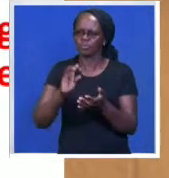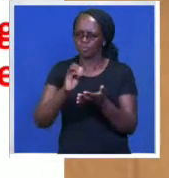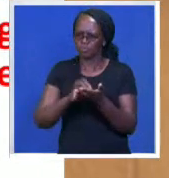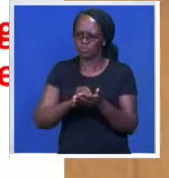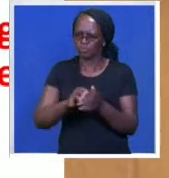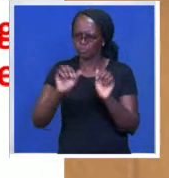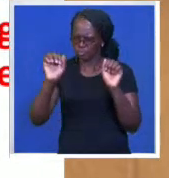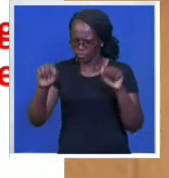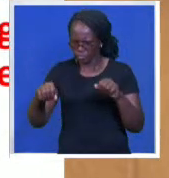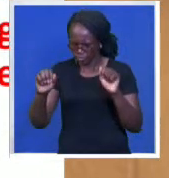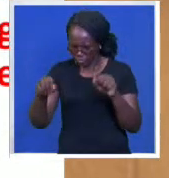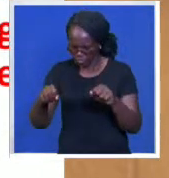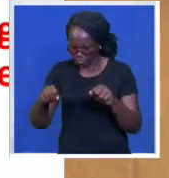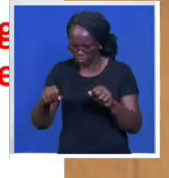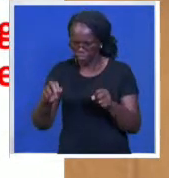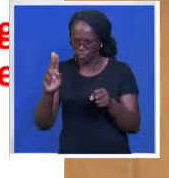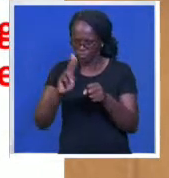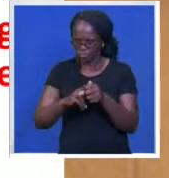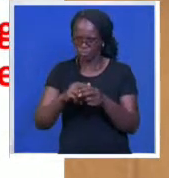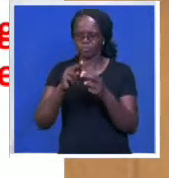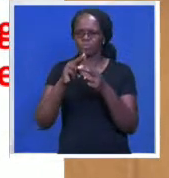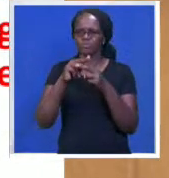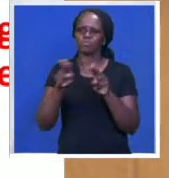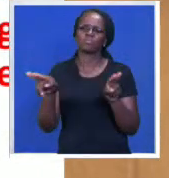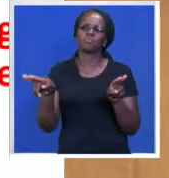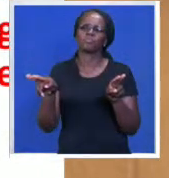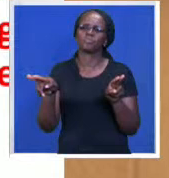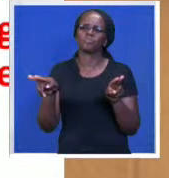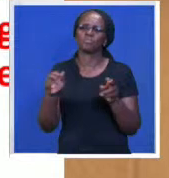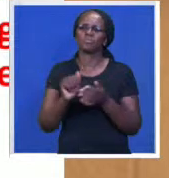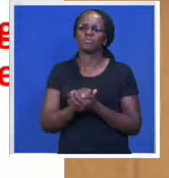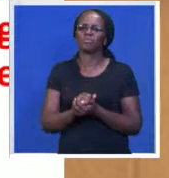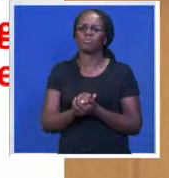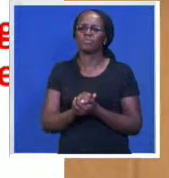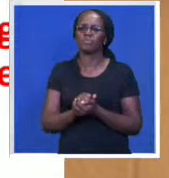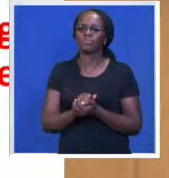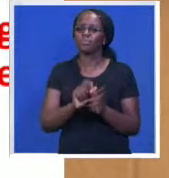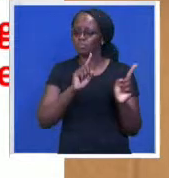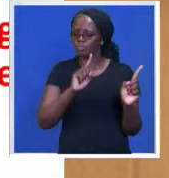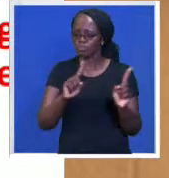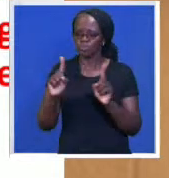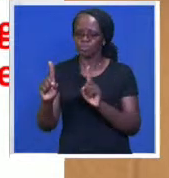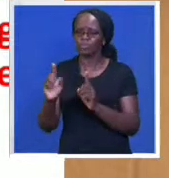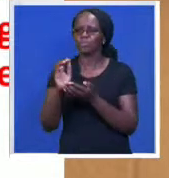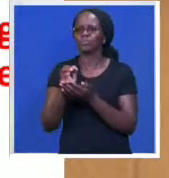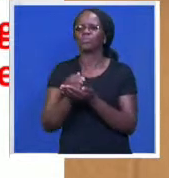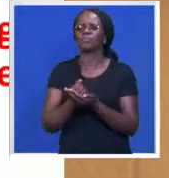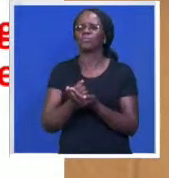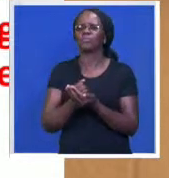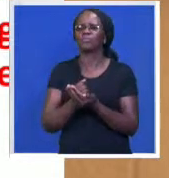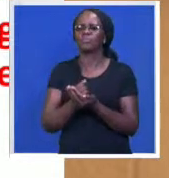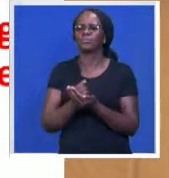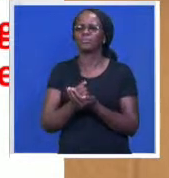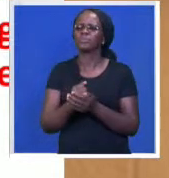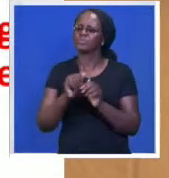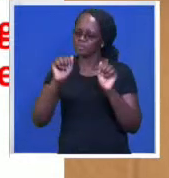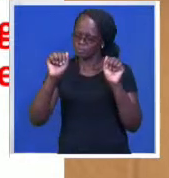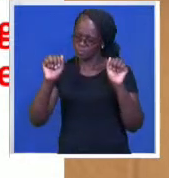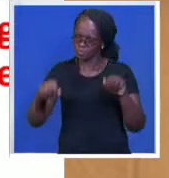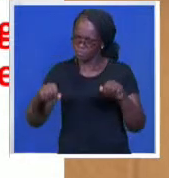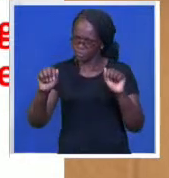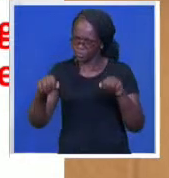wrong. You can see here I have taken a positive stand of view, yes, and then I